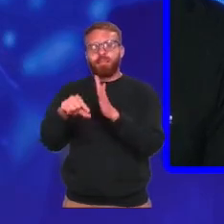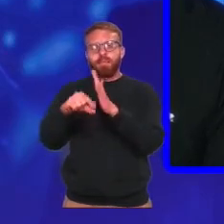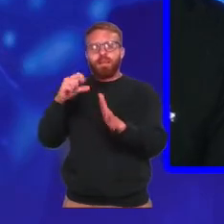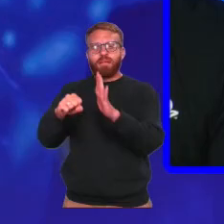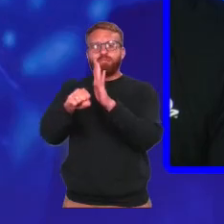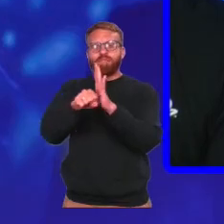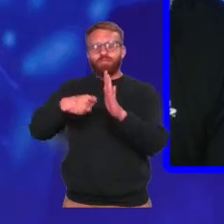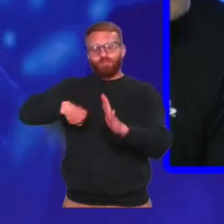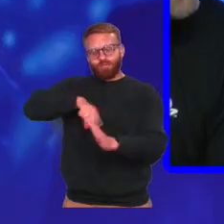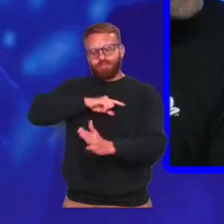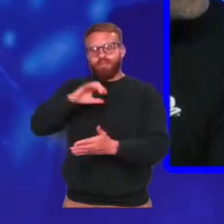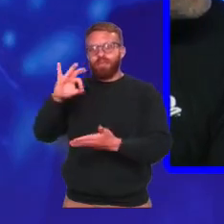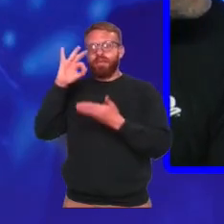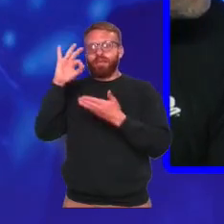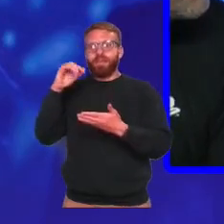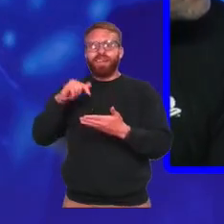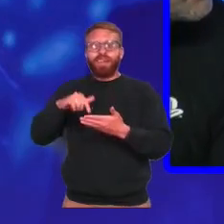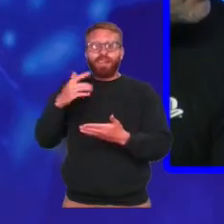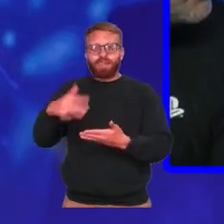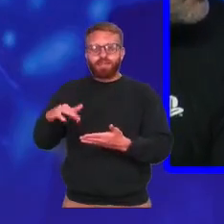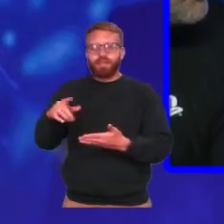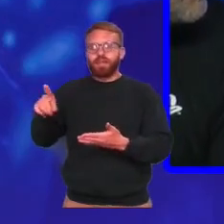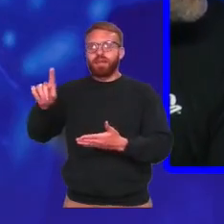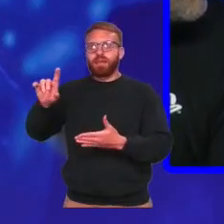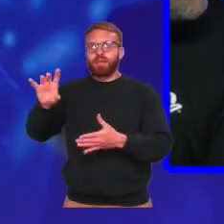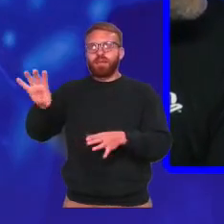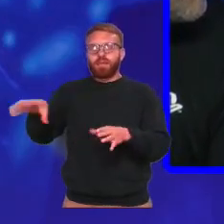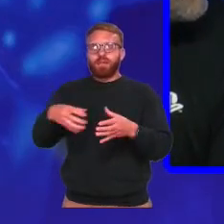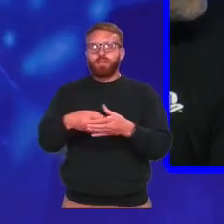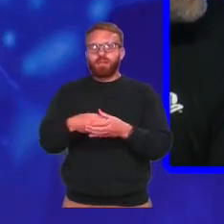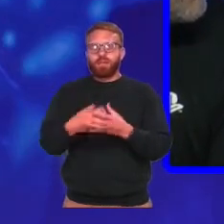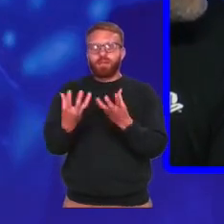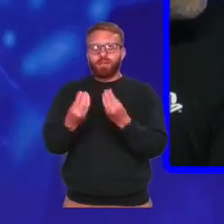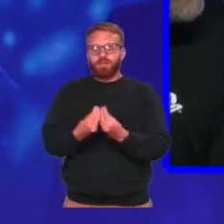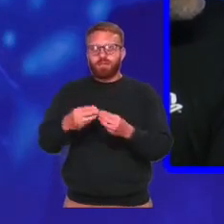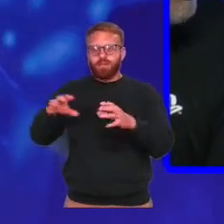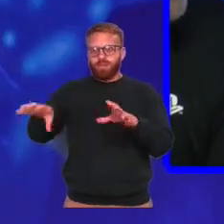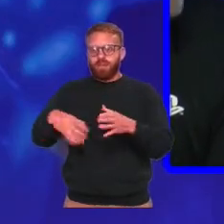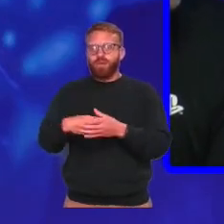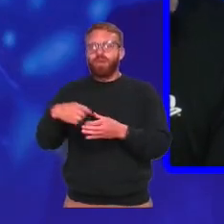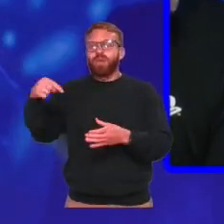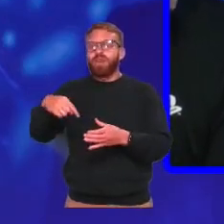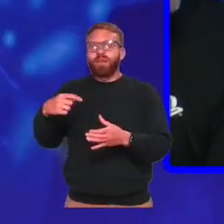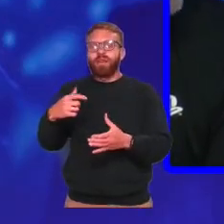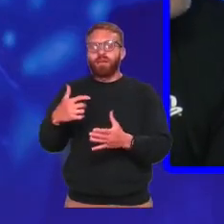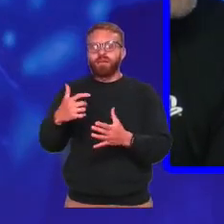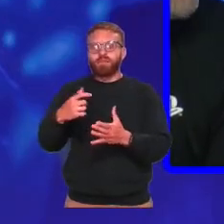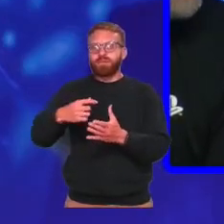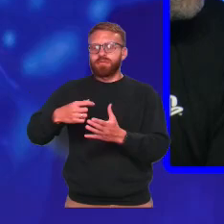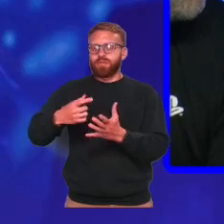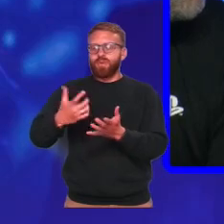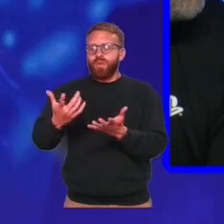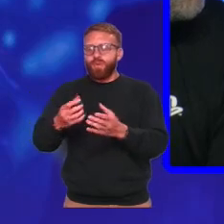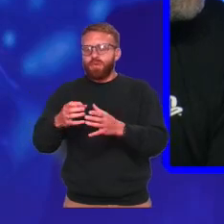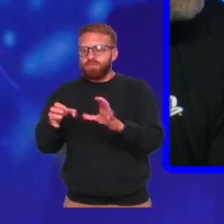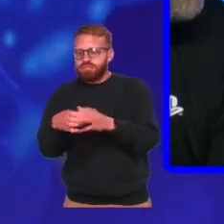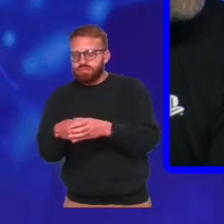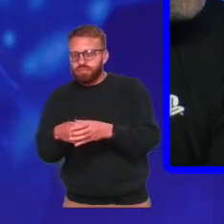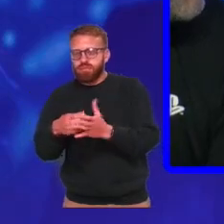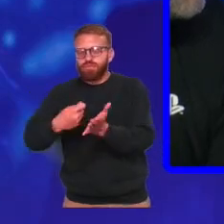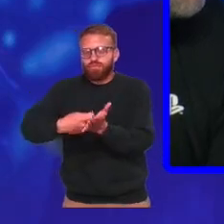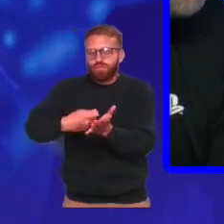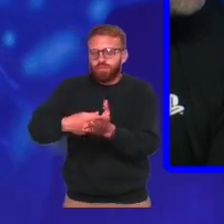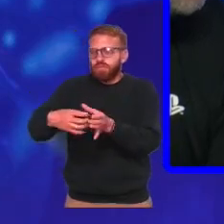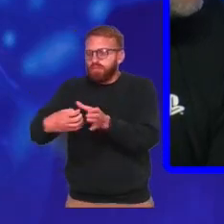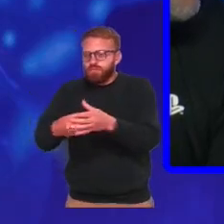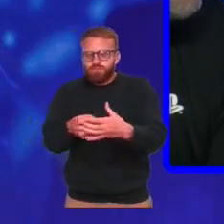to get from our partners. We work, and I say partners because we want to have a partnership when we work with teams. It's really important to us that